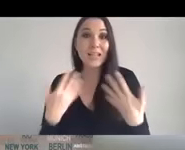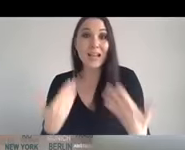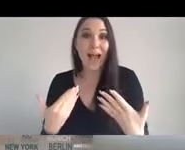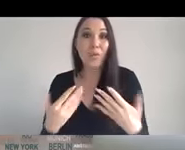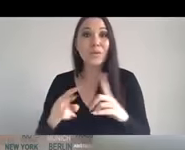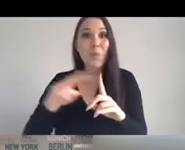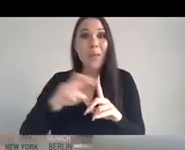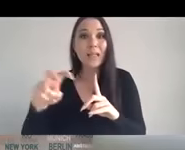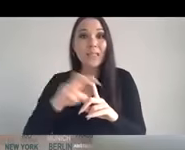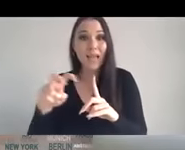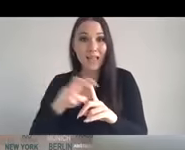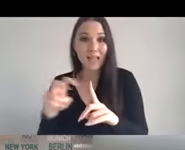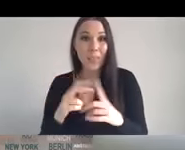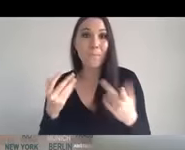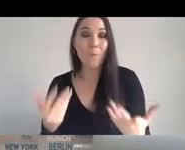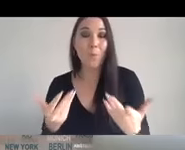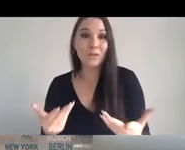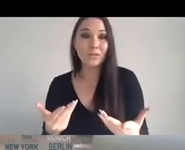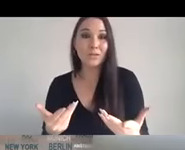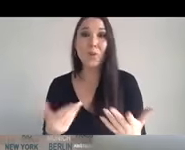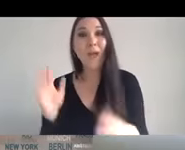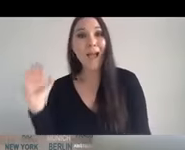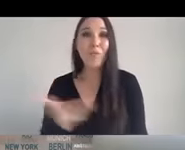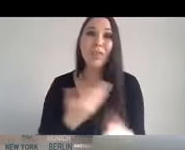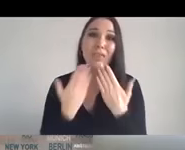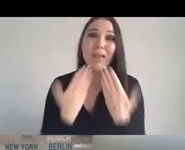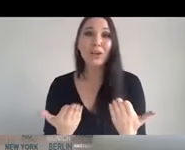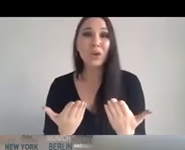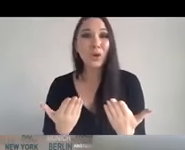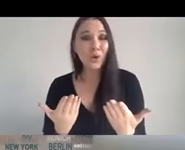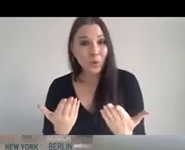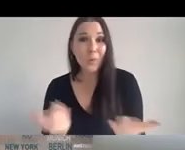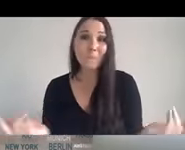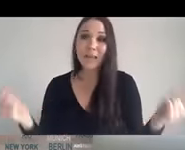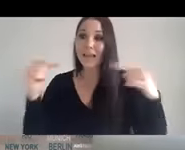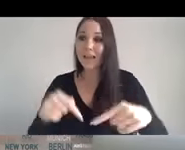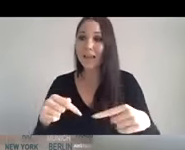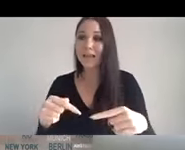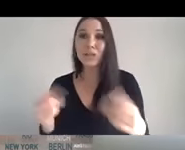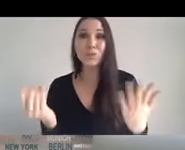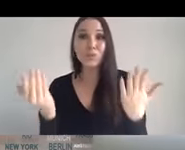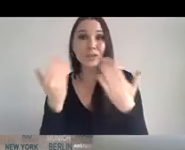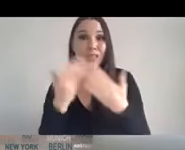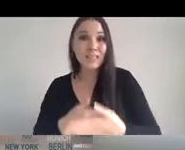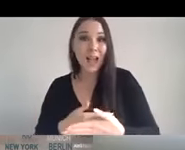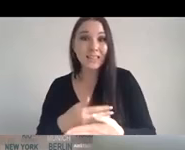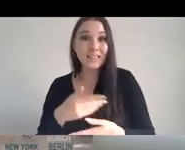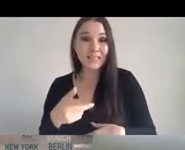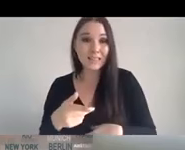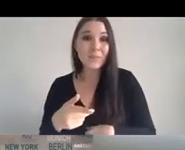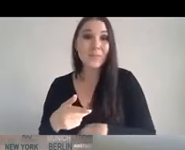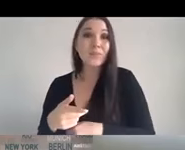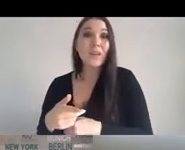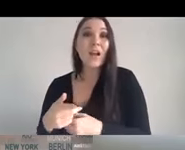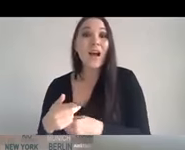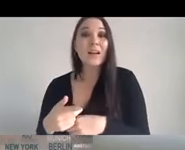industry. So everyone, thank you for making yourself available to be a guest panelist. And